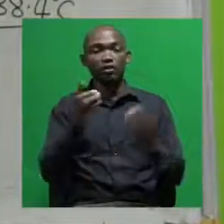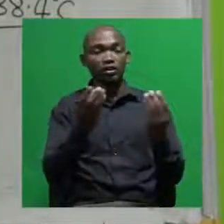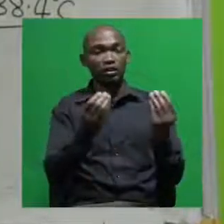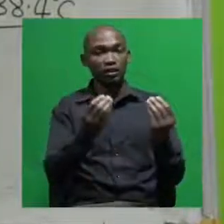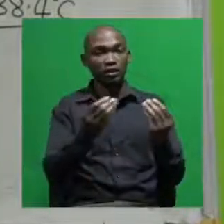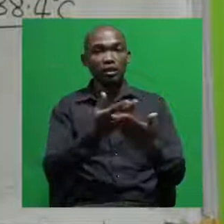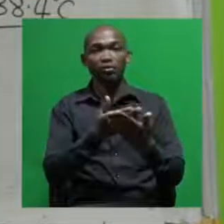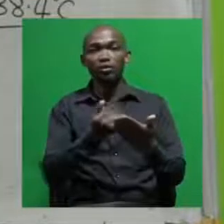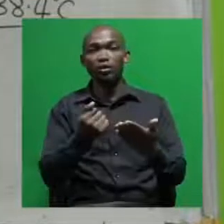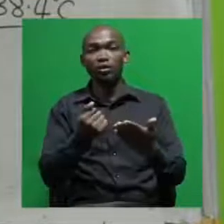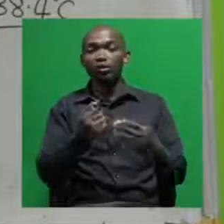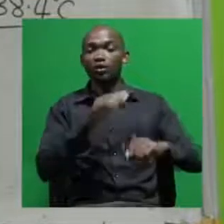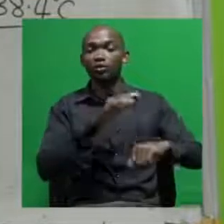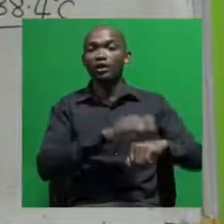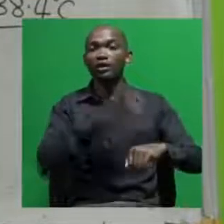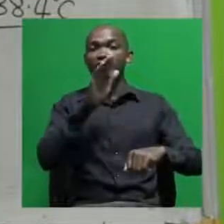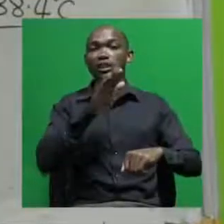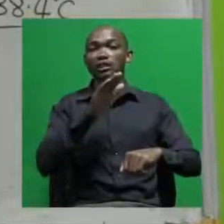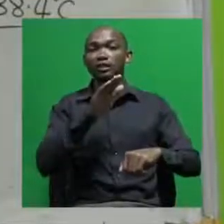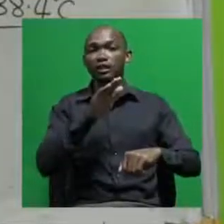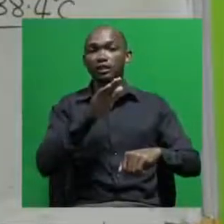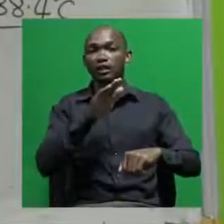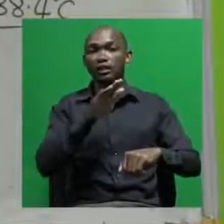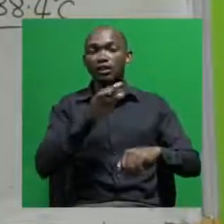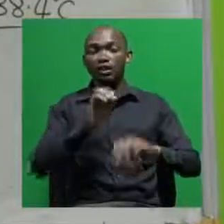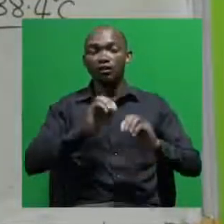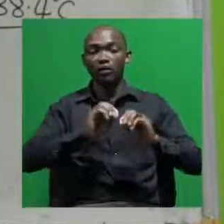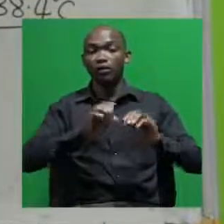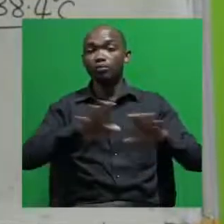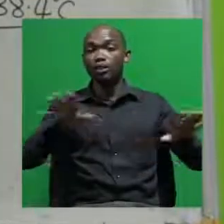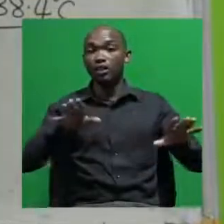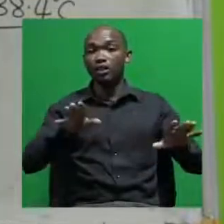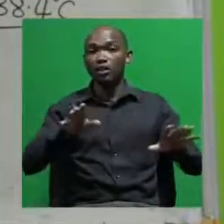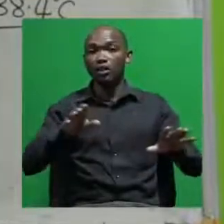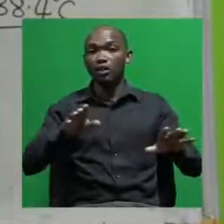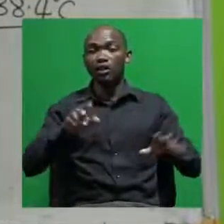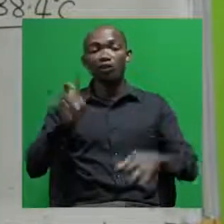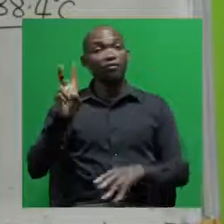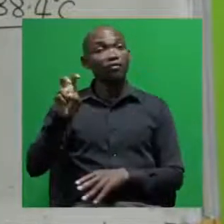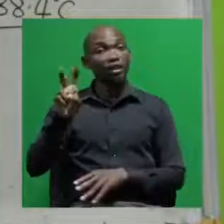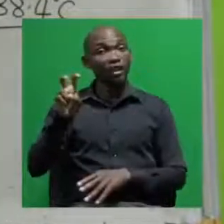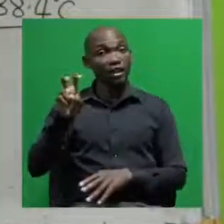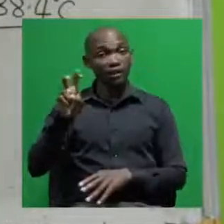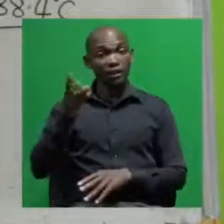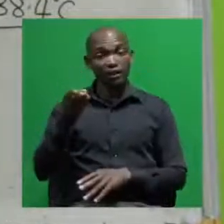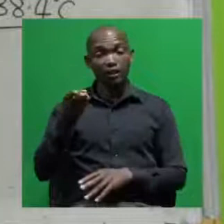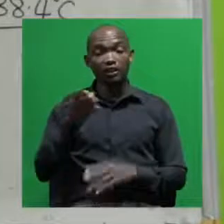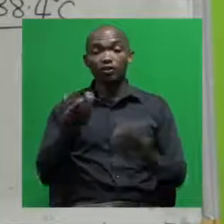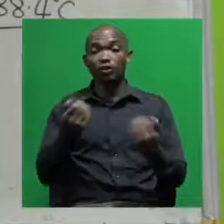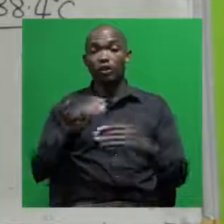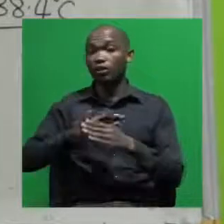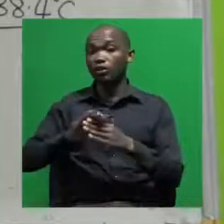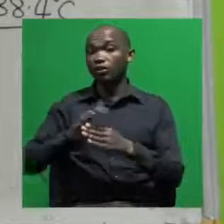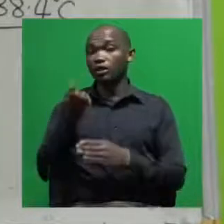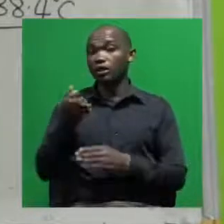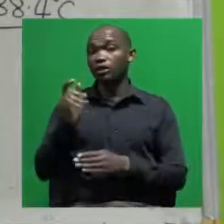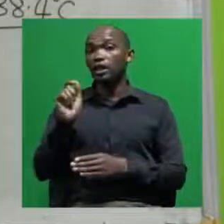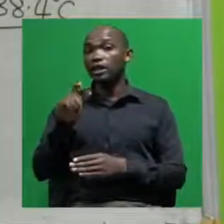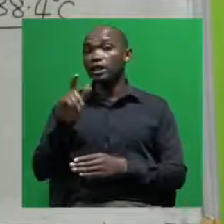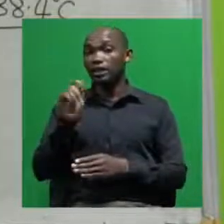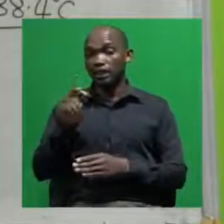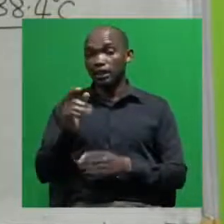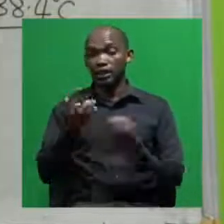because of the spreading of the virus. So that's why we are going to use this digital one that